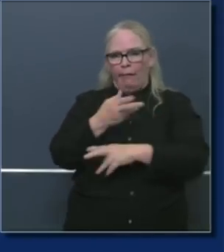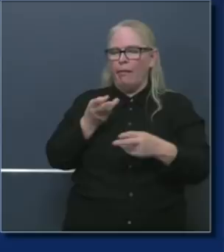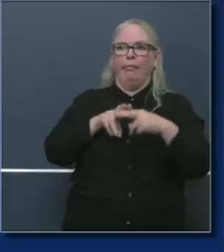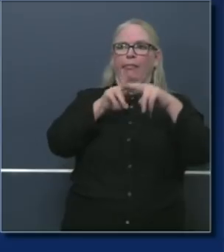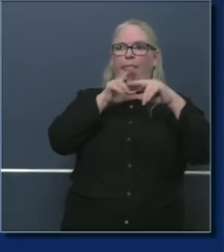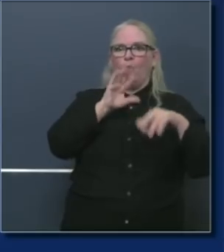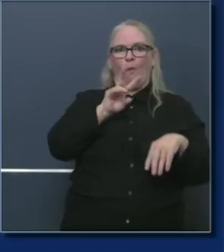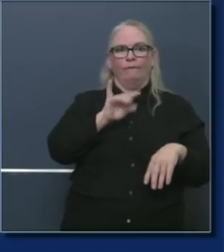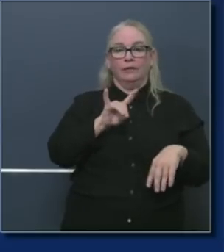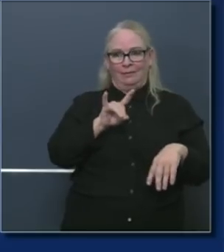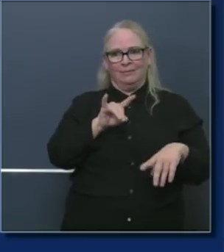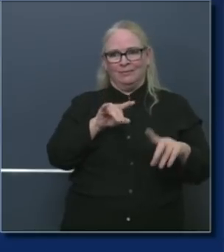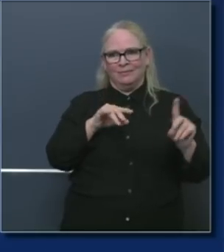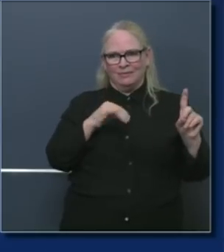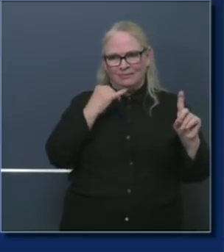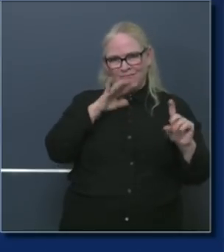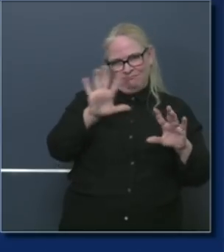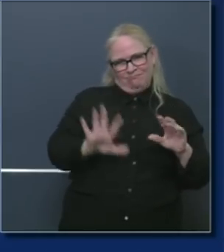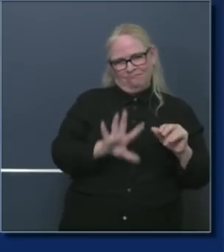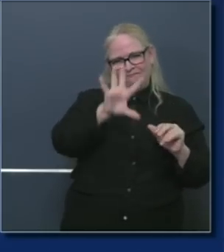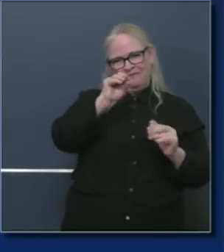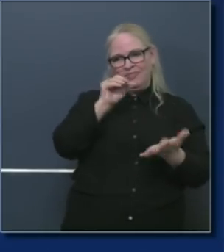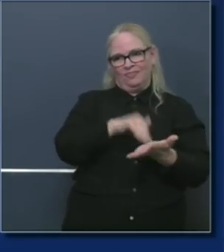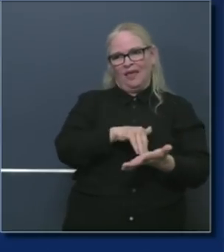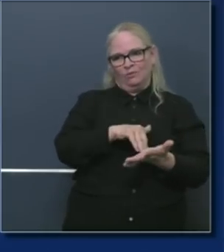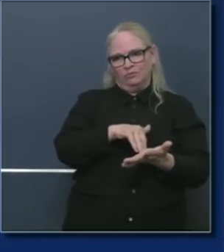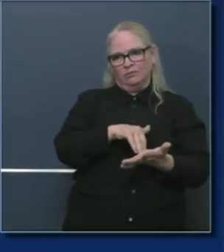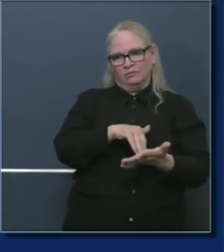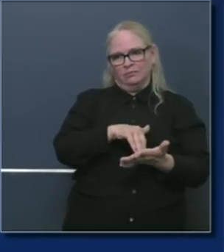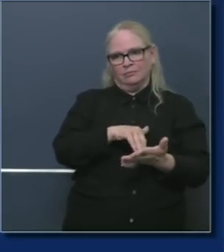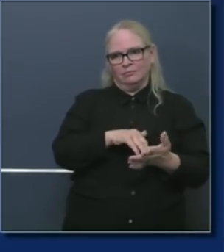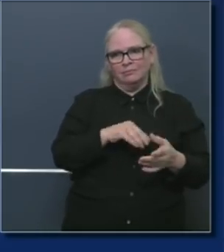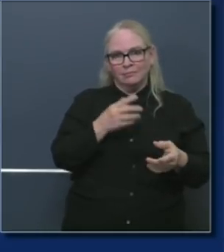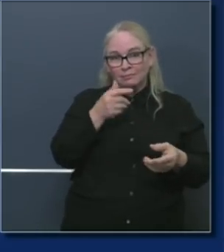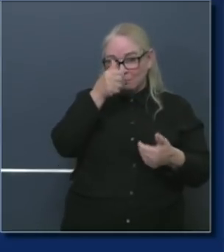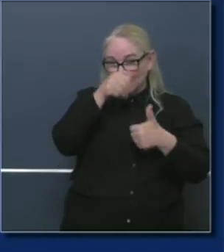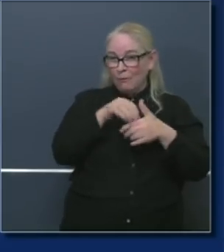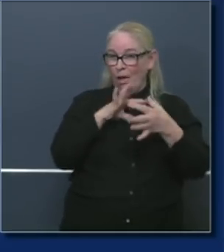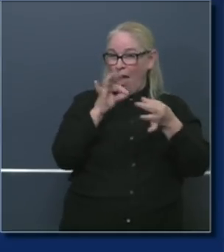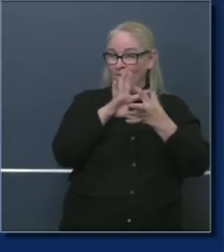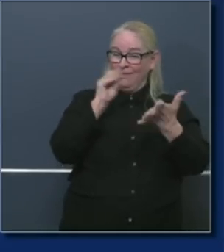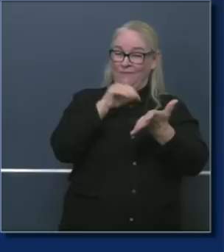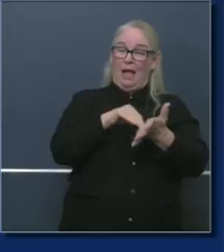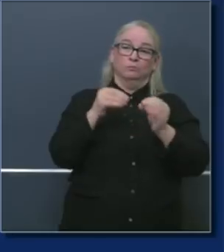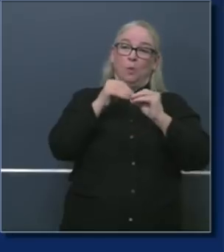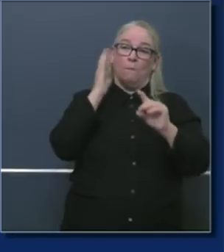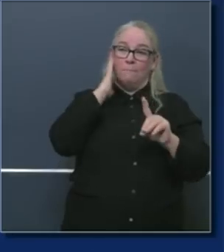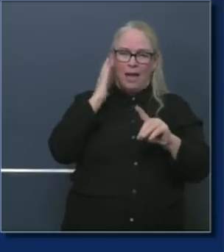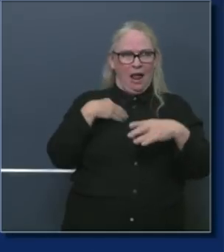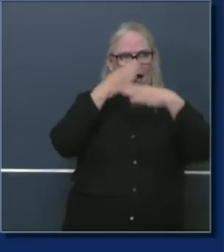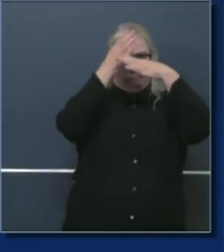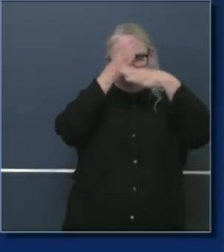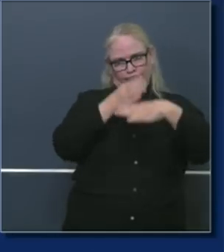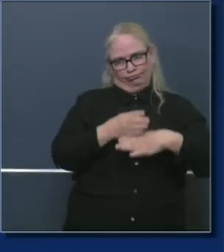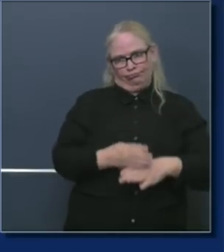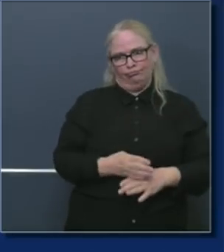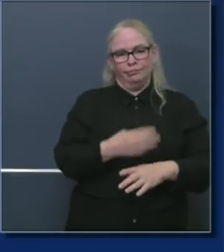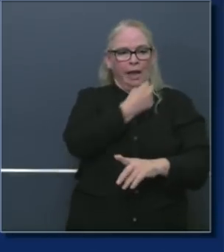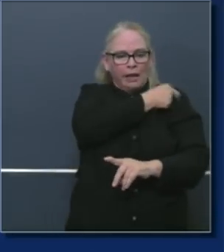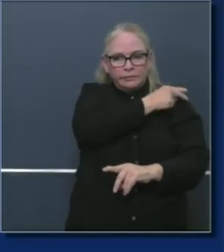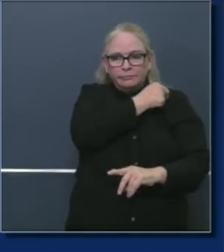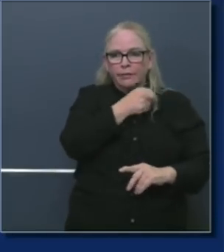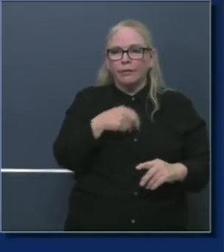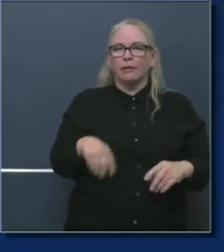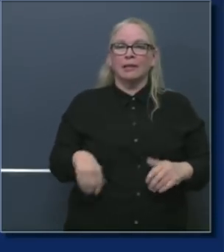the state for potential COVID-19 surge. This, when you break it down at the county level, at the hospitals, it is